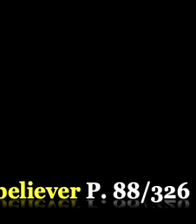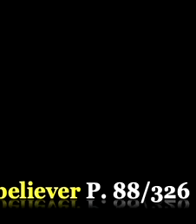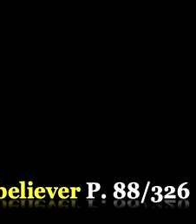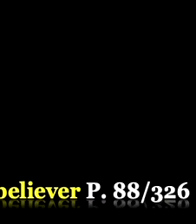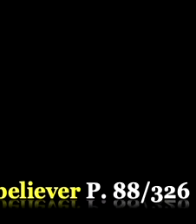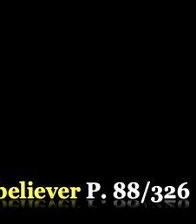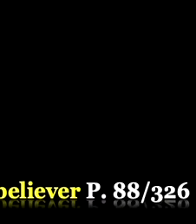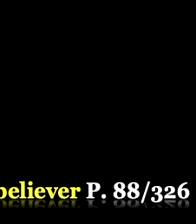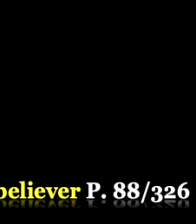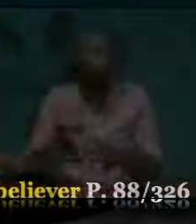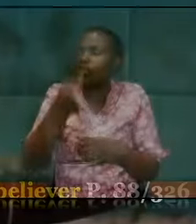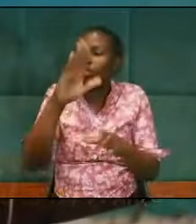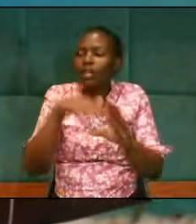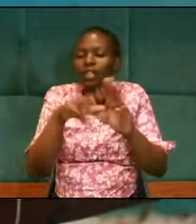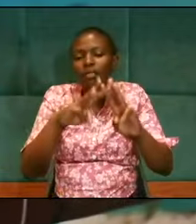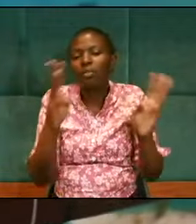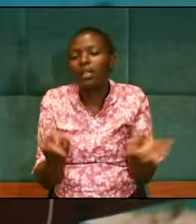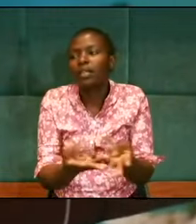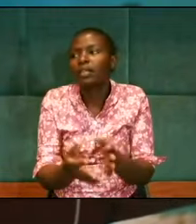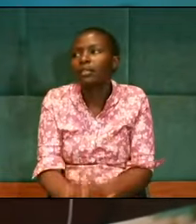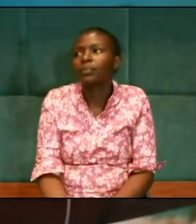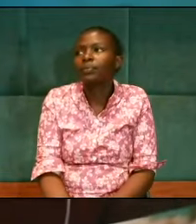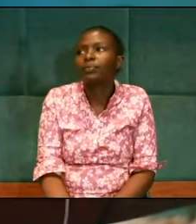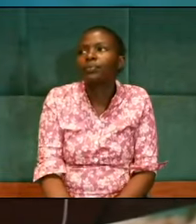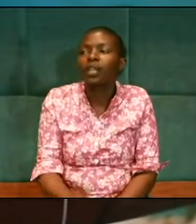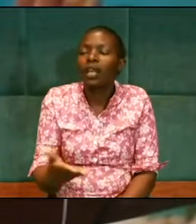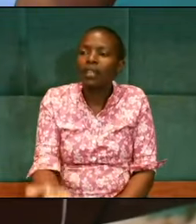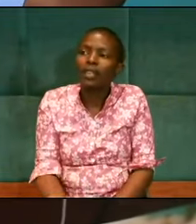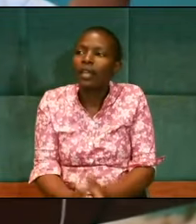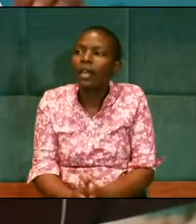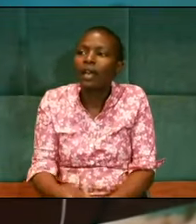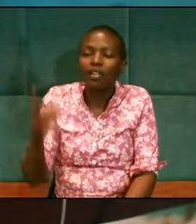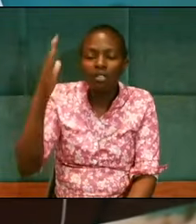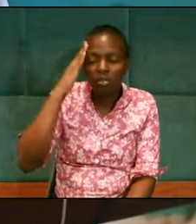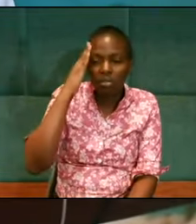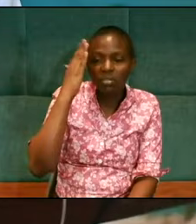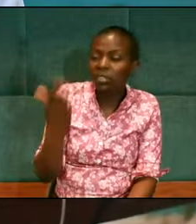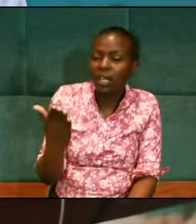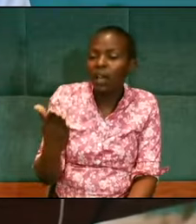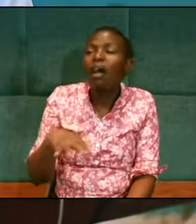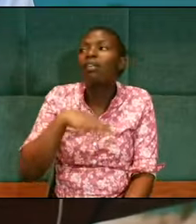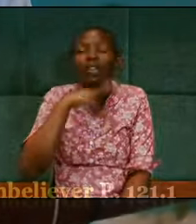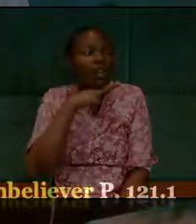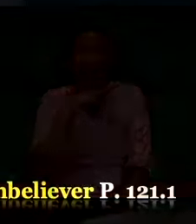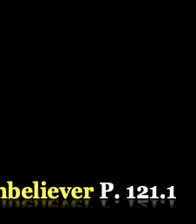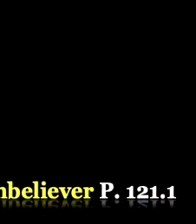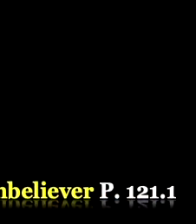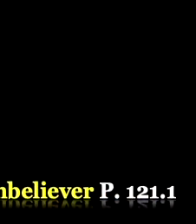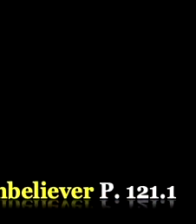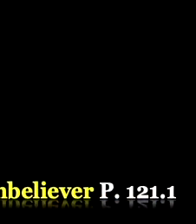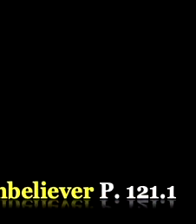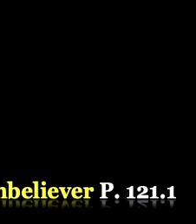without God in the world. Their noble aspirations are there. By a chain